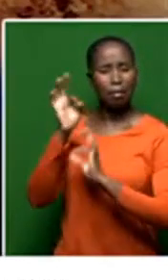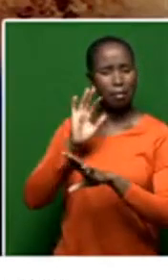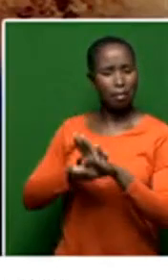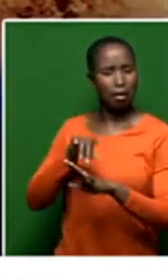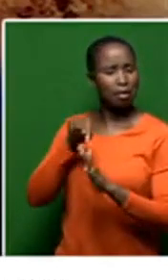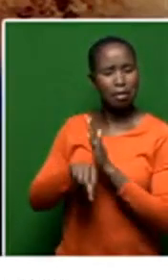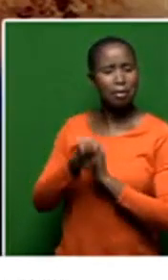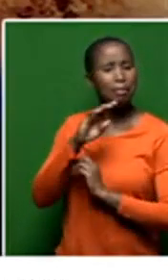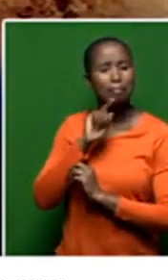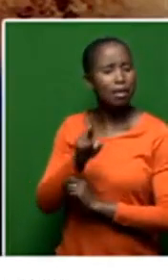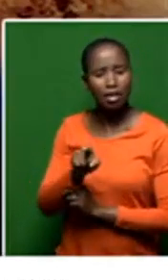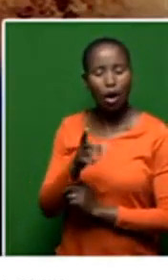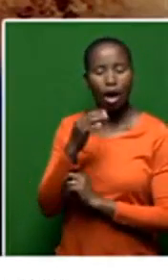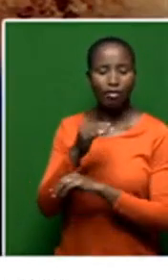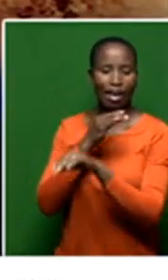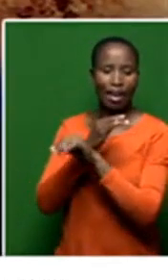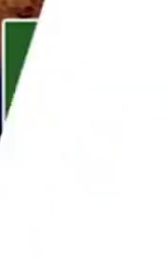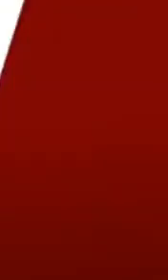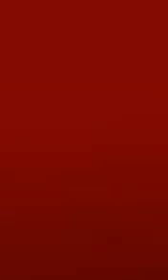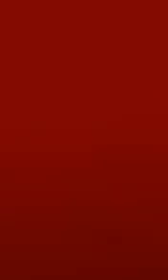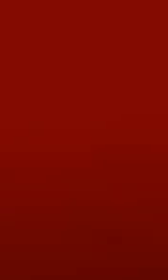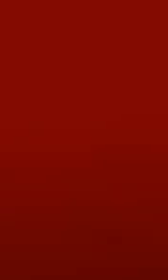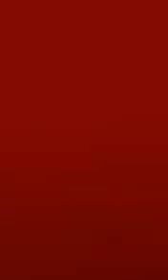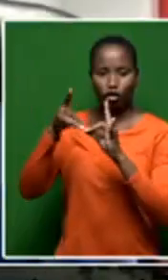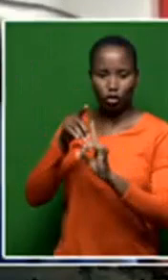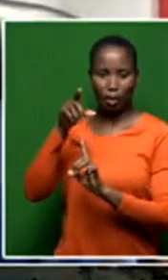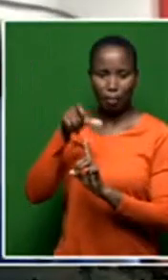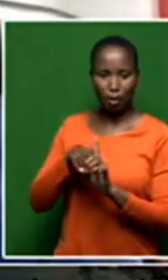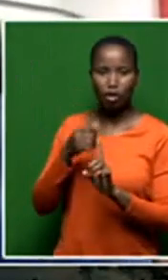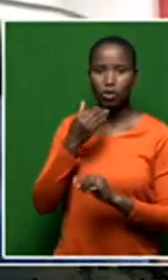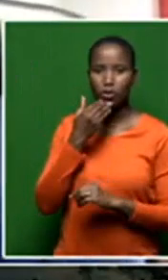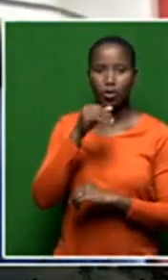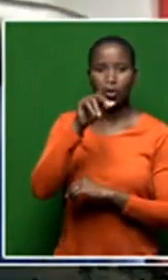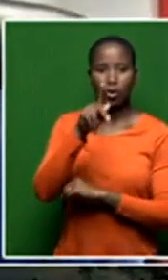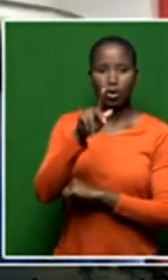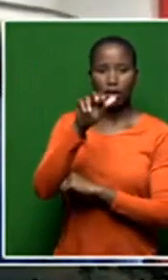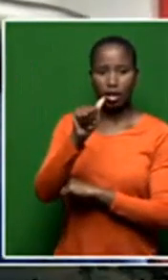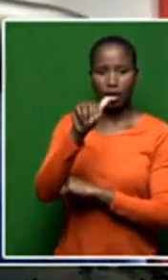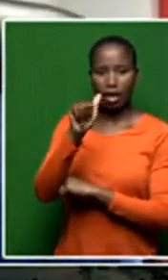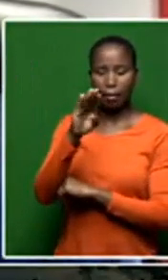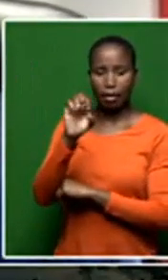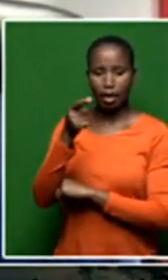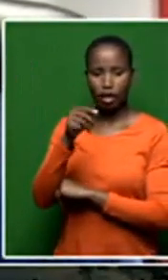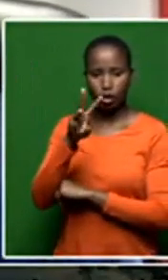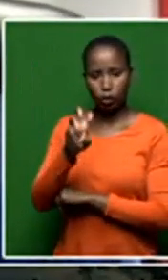we have invited ICASA chairperson, Dr. Kiabetswe Mudimueng. Thanks so much for your time. Welcome to Morning